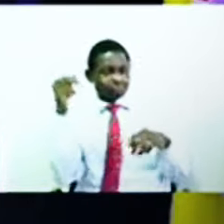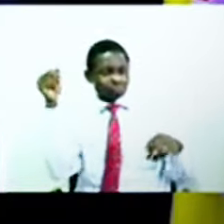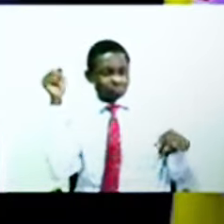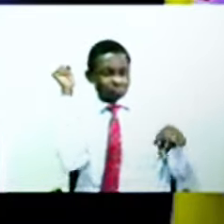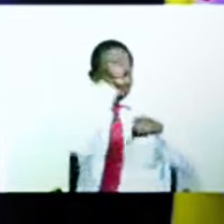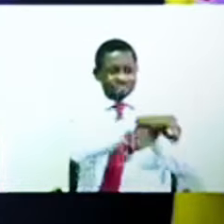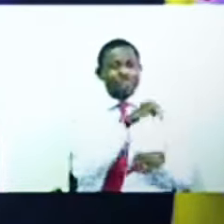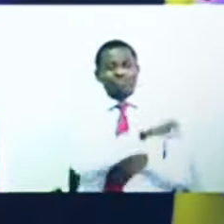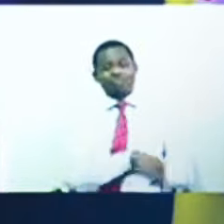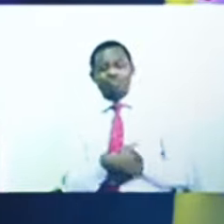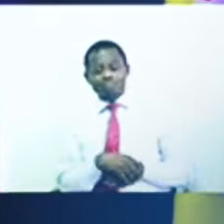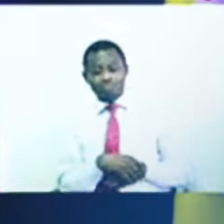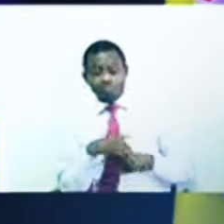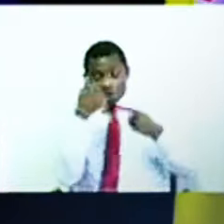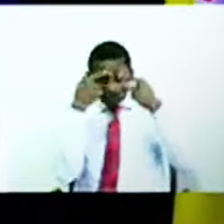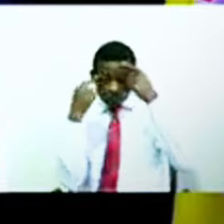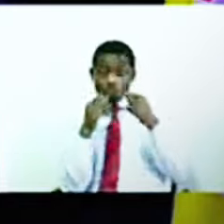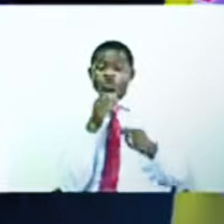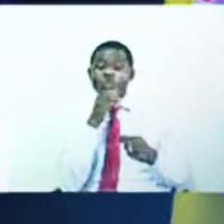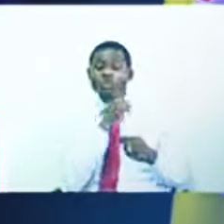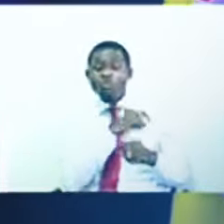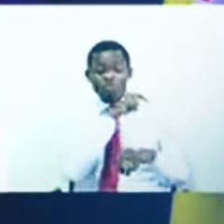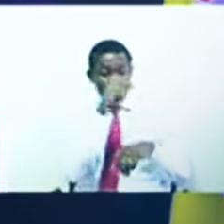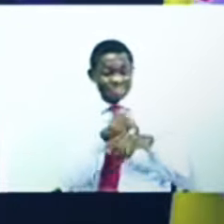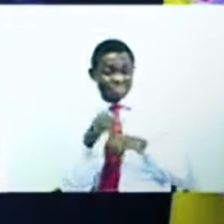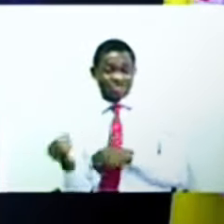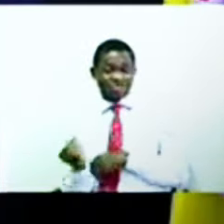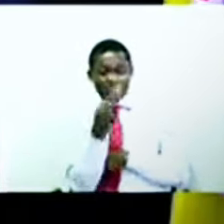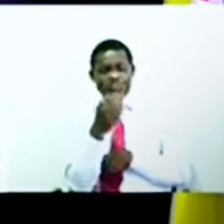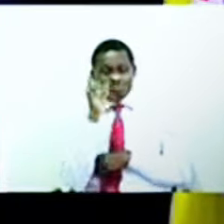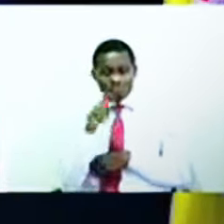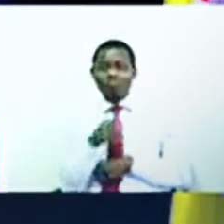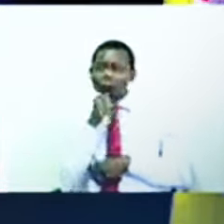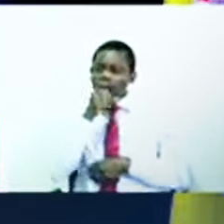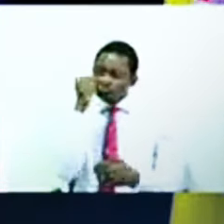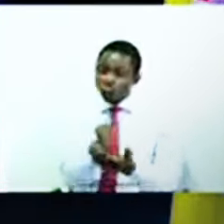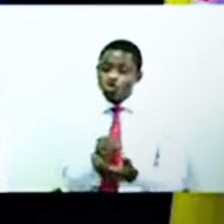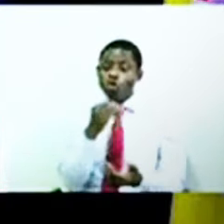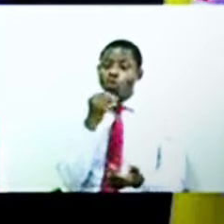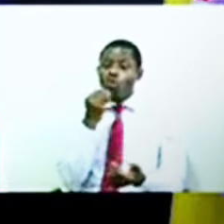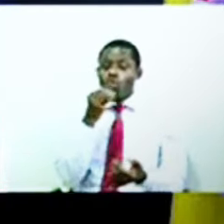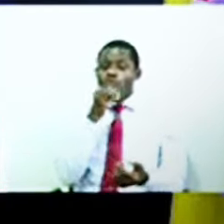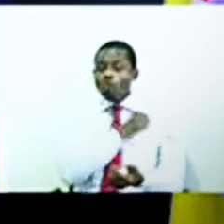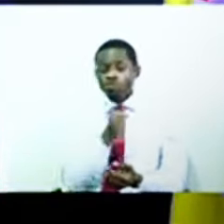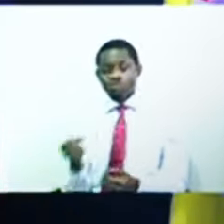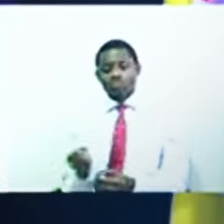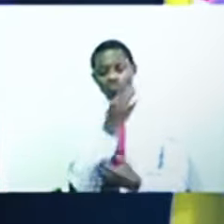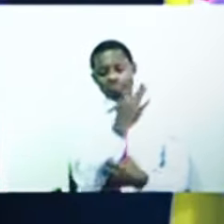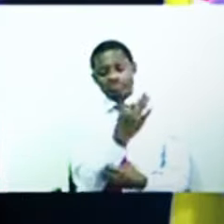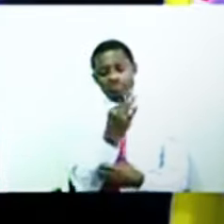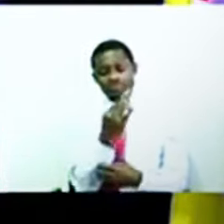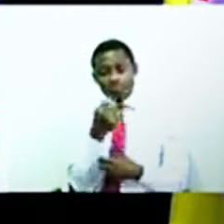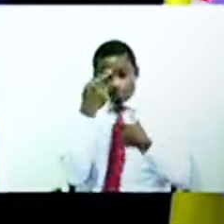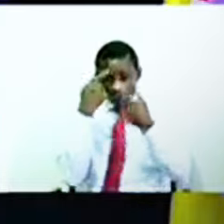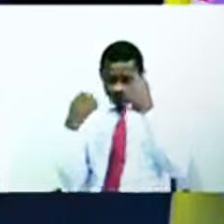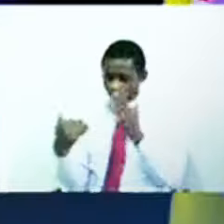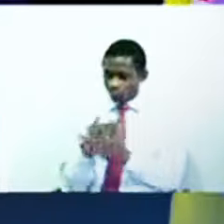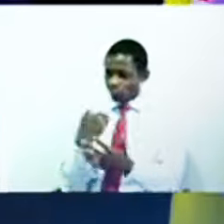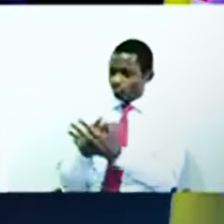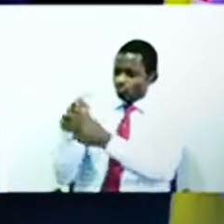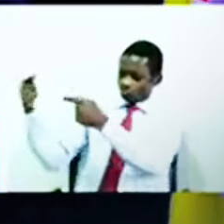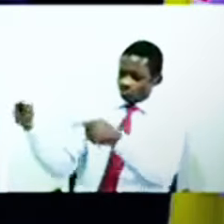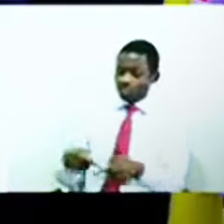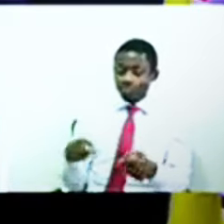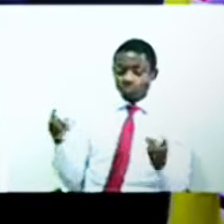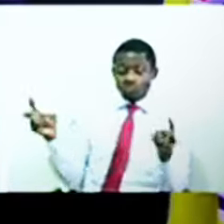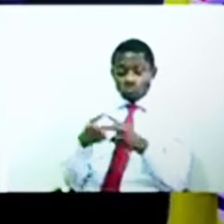we must make sure that it is gone. It as I say, you're born modern. Say, who say echo? The new has come. Are they for no? And we have to live in the new. Now, as I